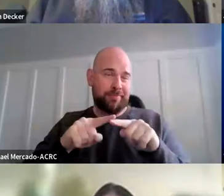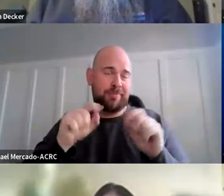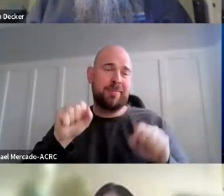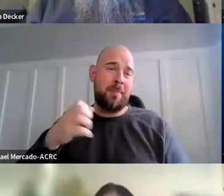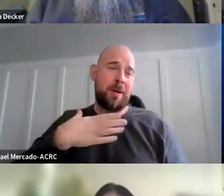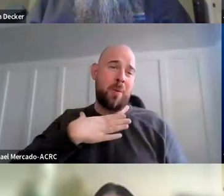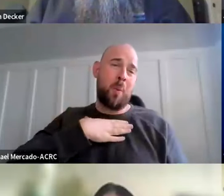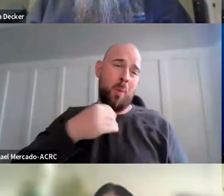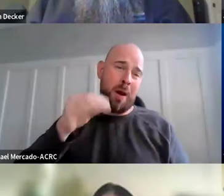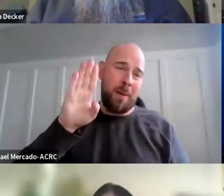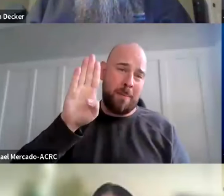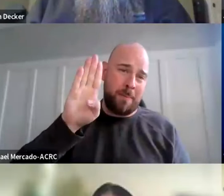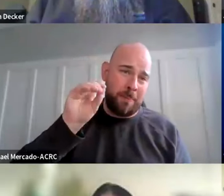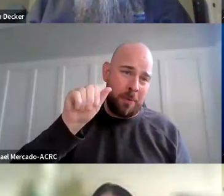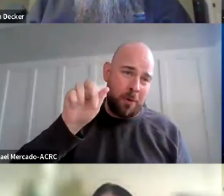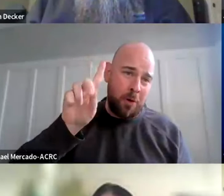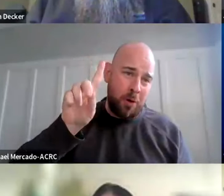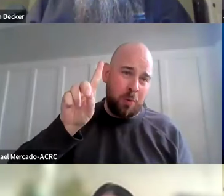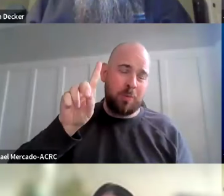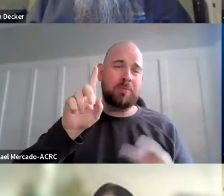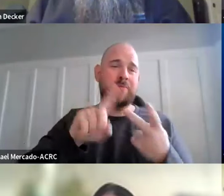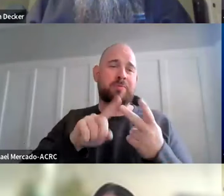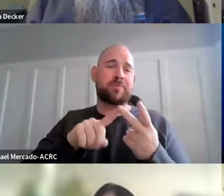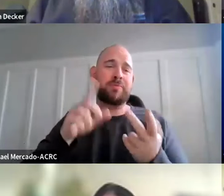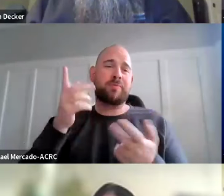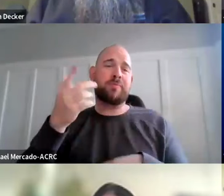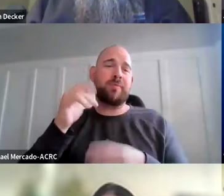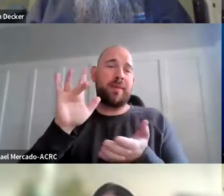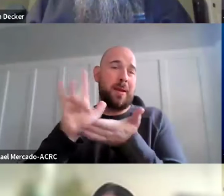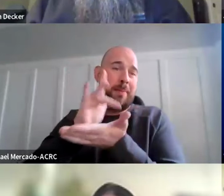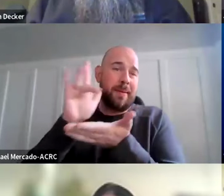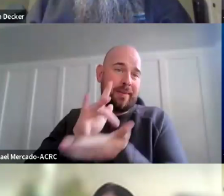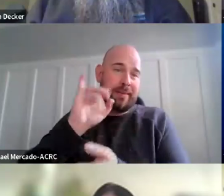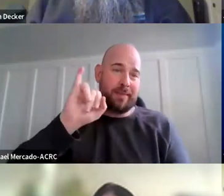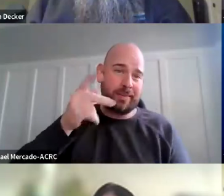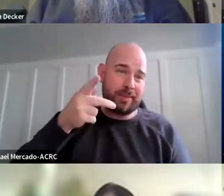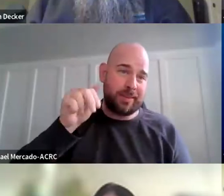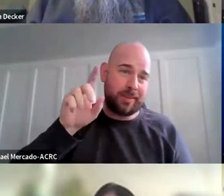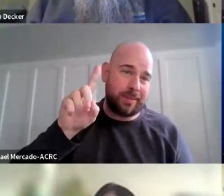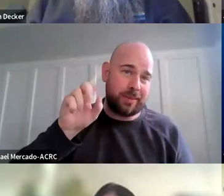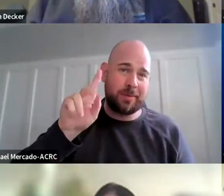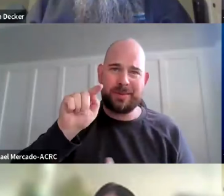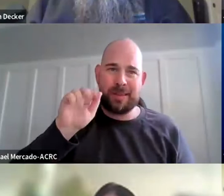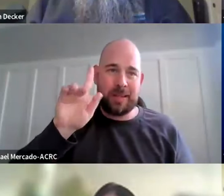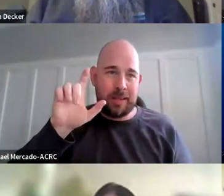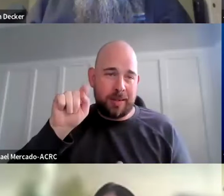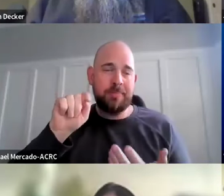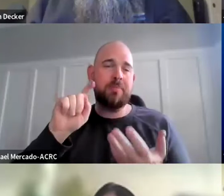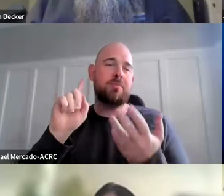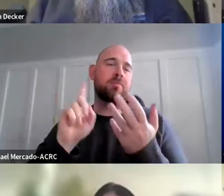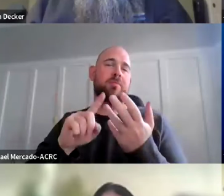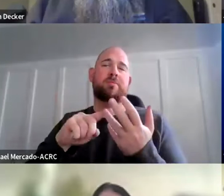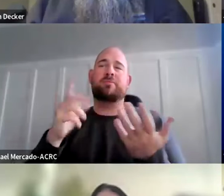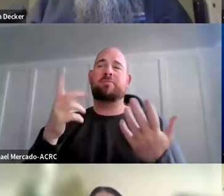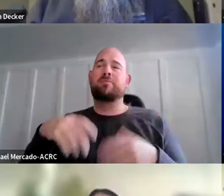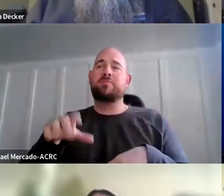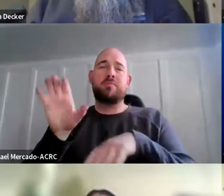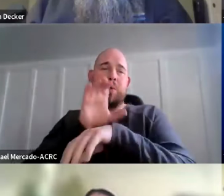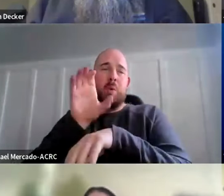table. One is, they can bring some paper or a whiteboard, maybe even an iPad,